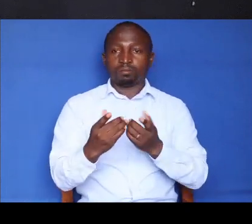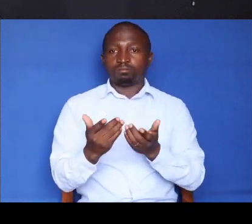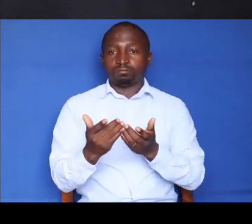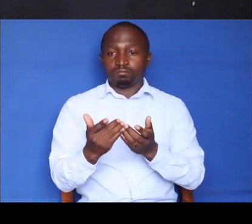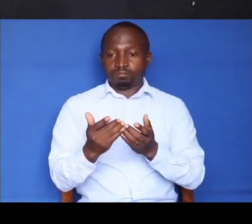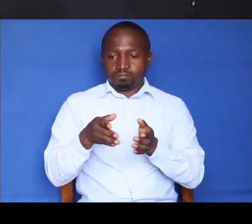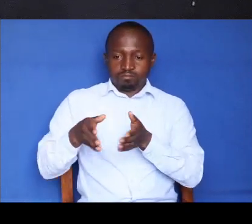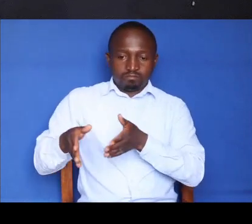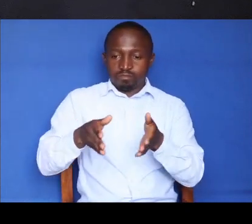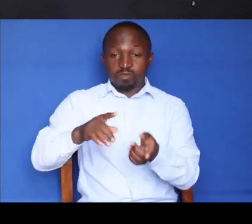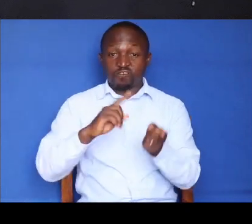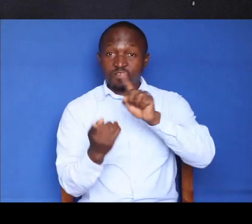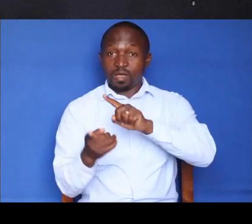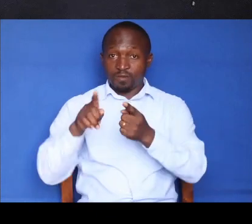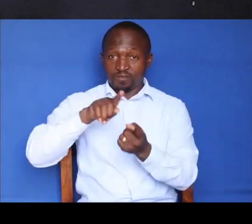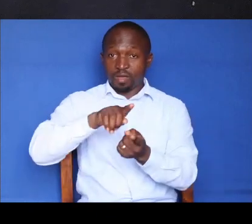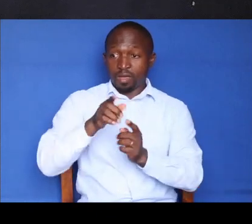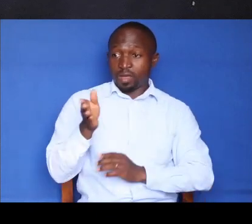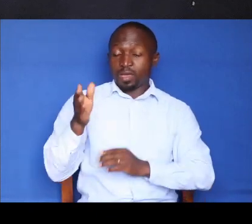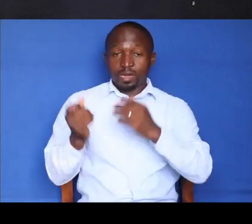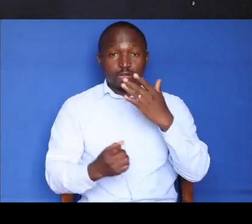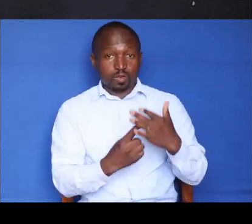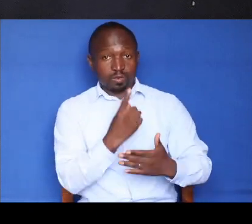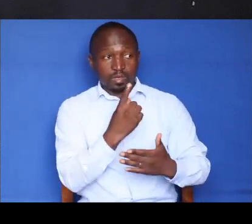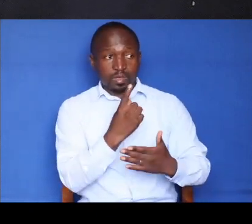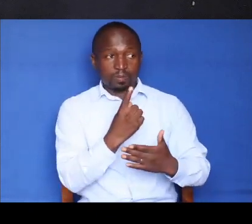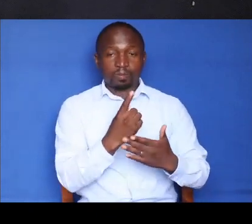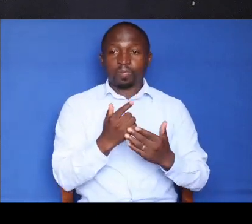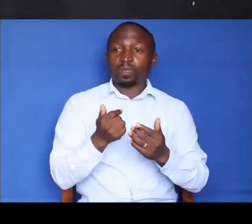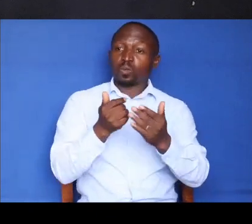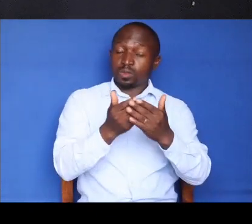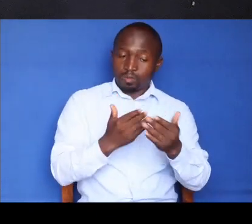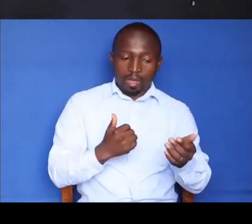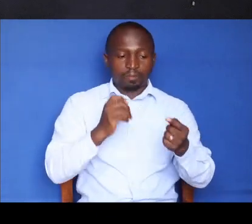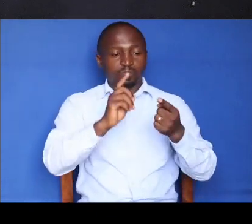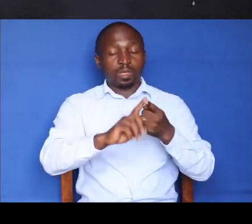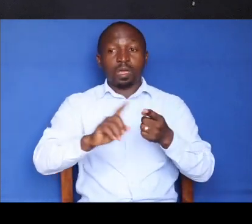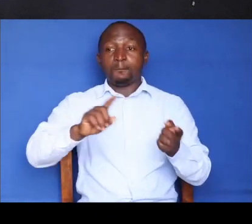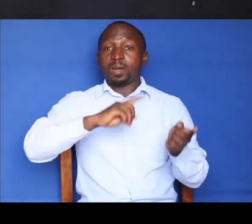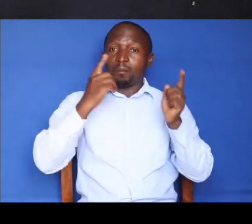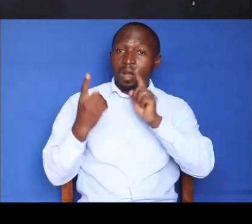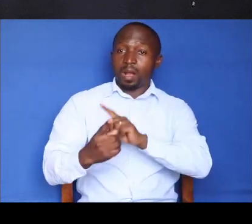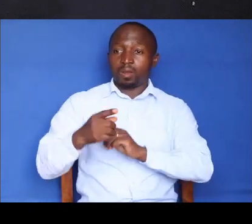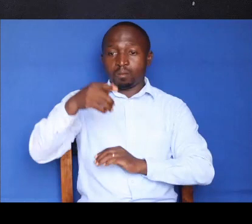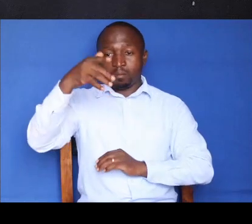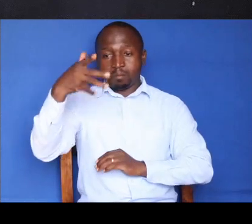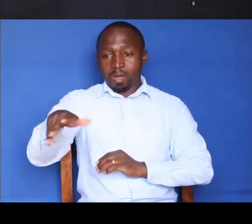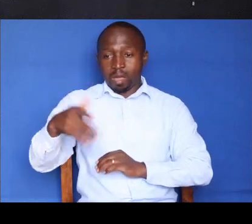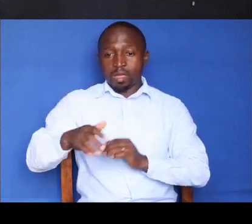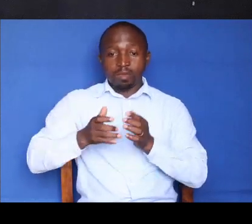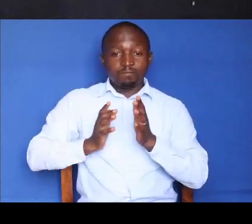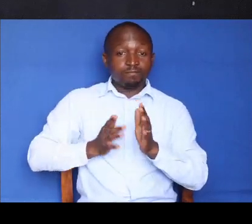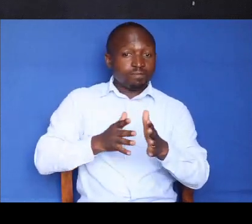the one which occurs following the change of water flow gradient.